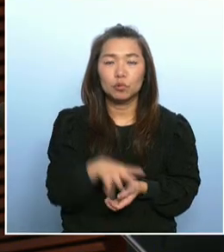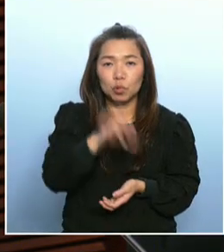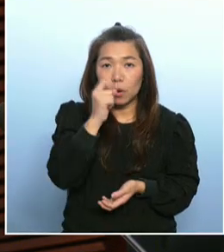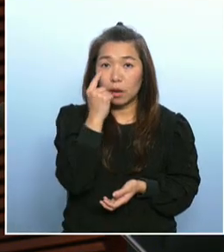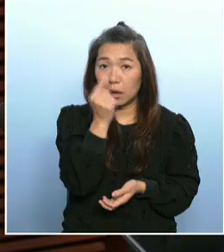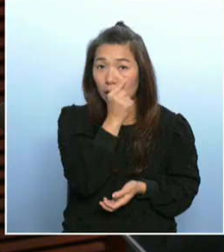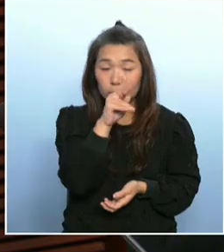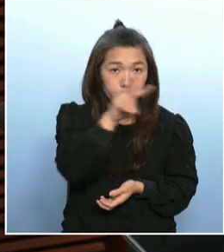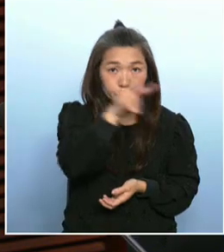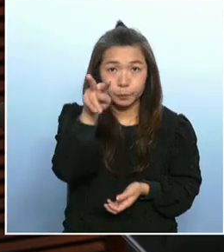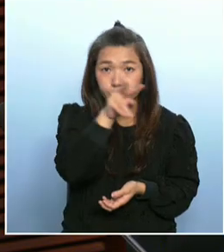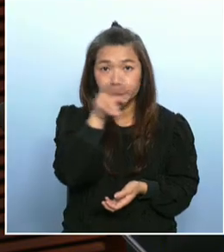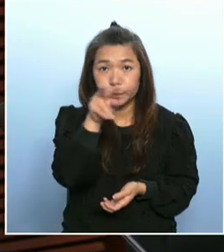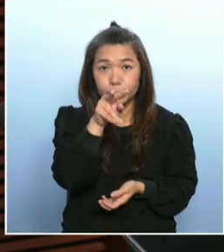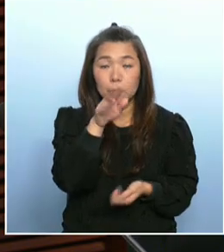homes